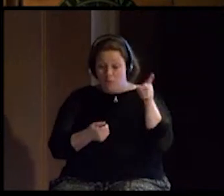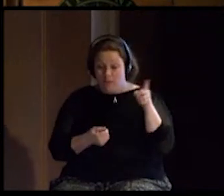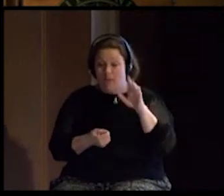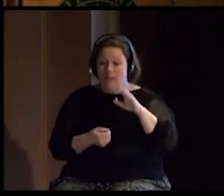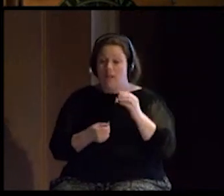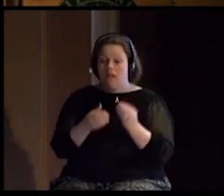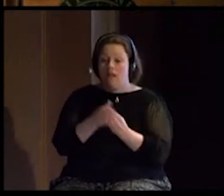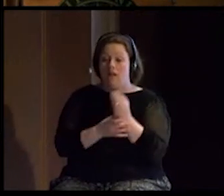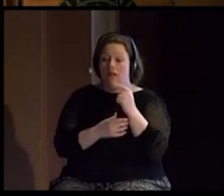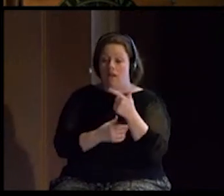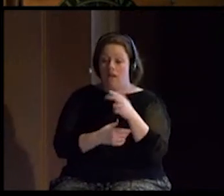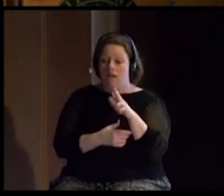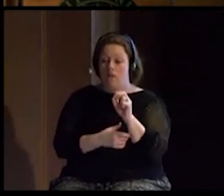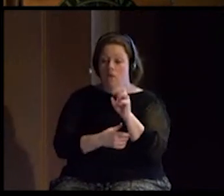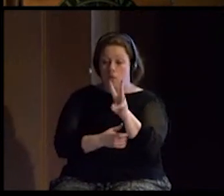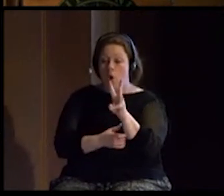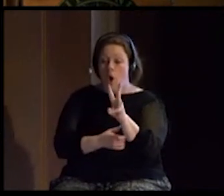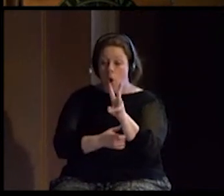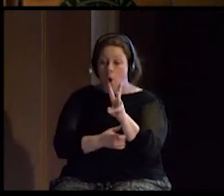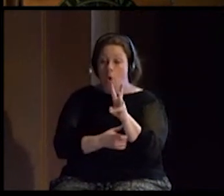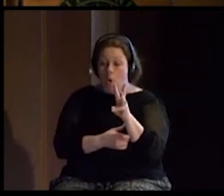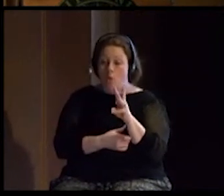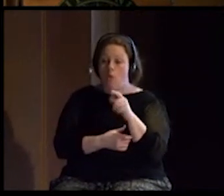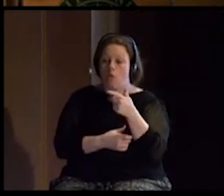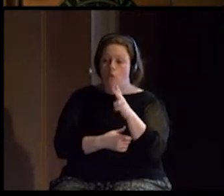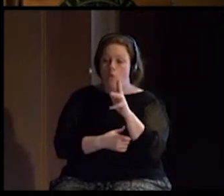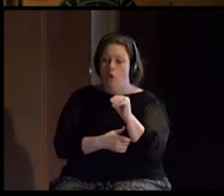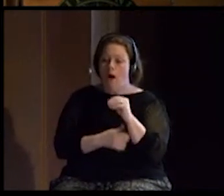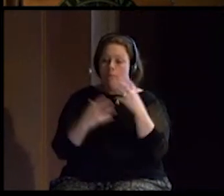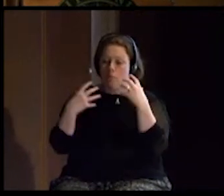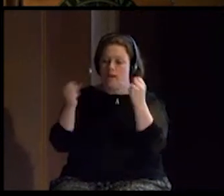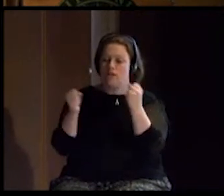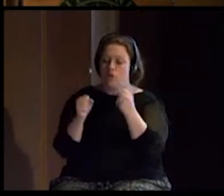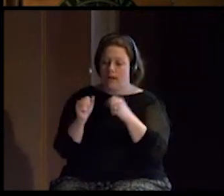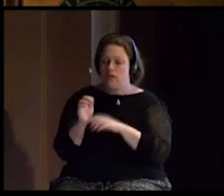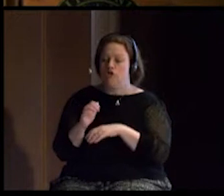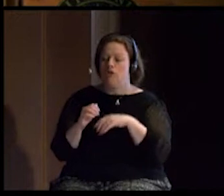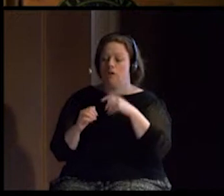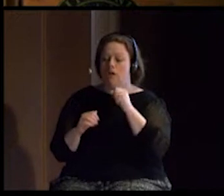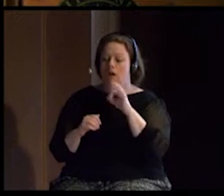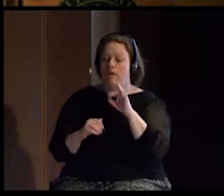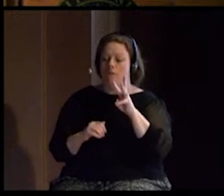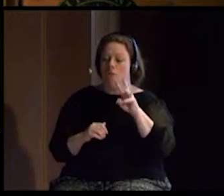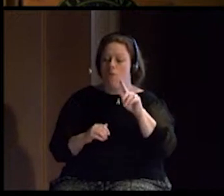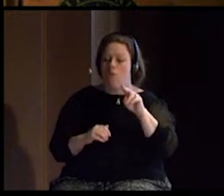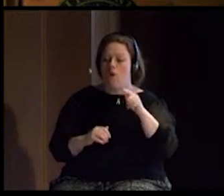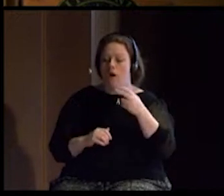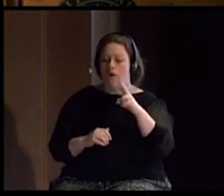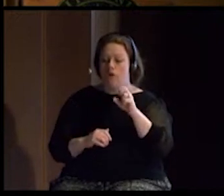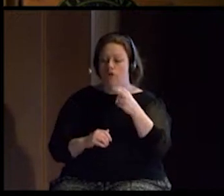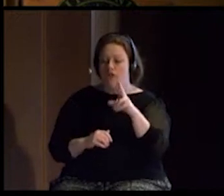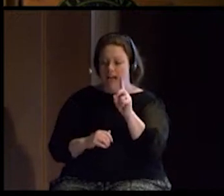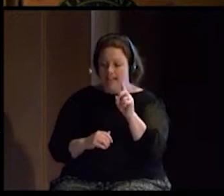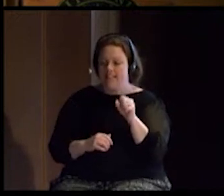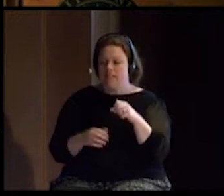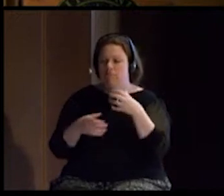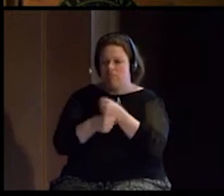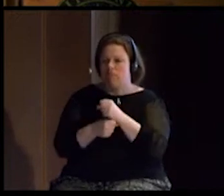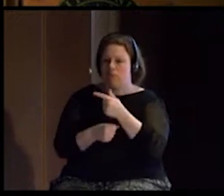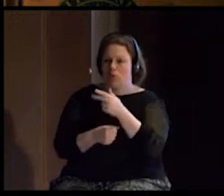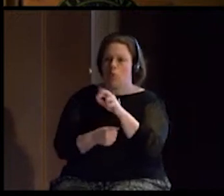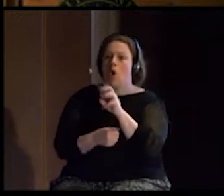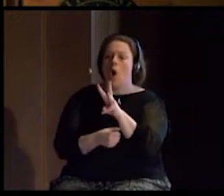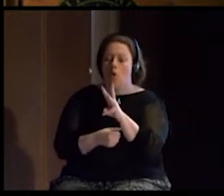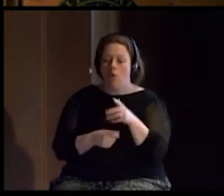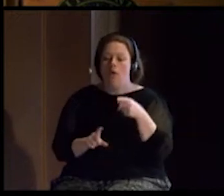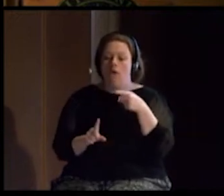initiative. And their goal is the restoration of these terrestrial ecosystems by planting